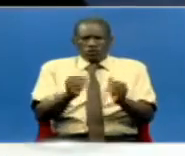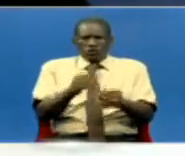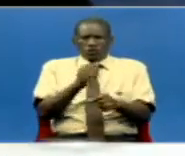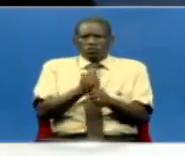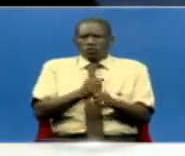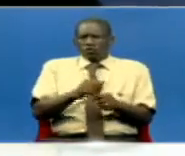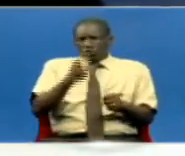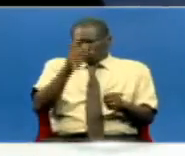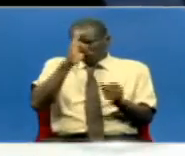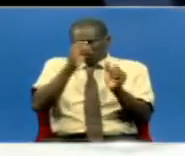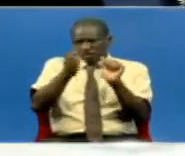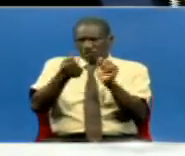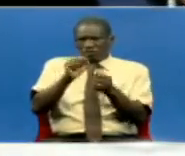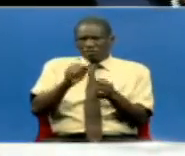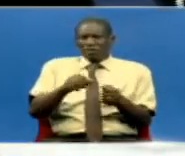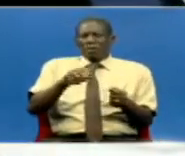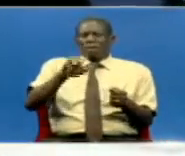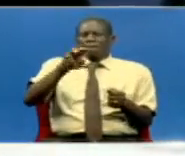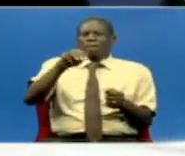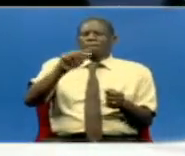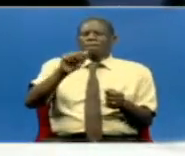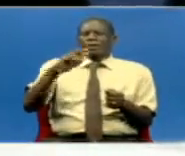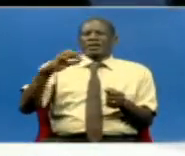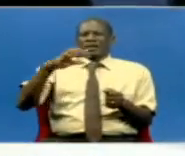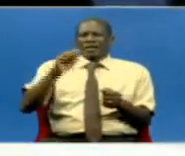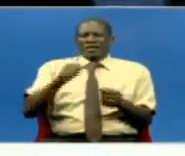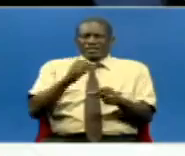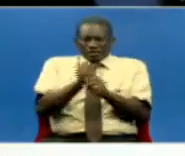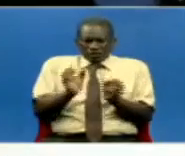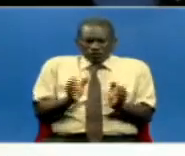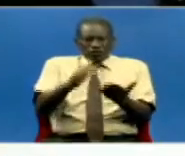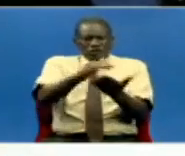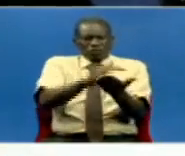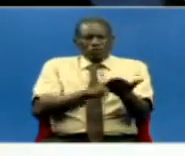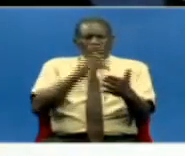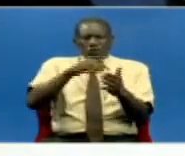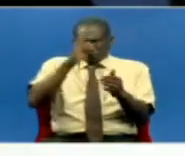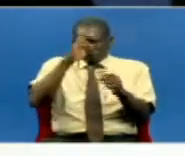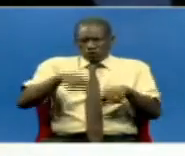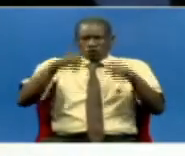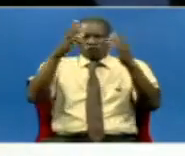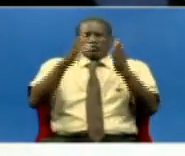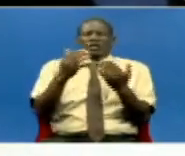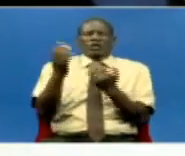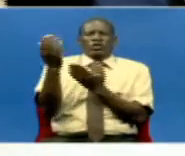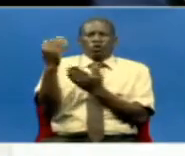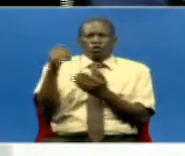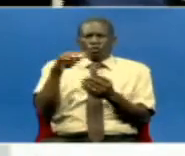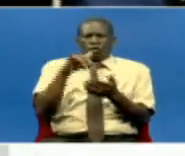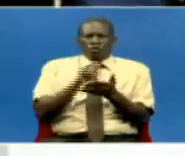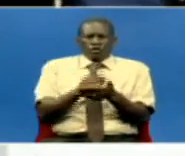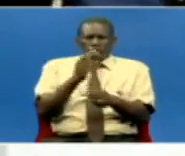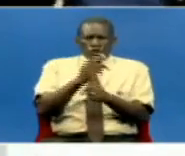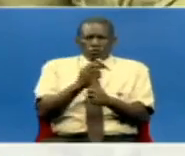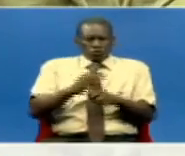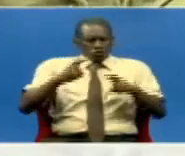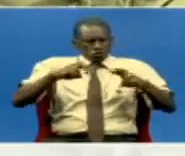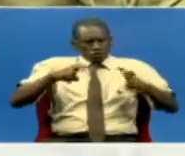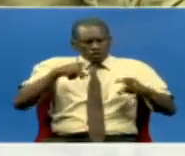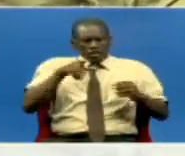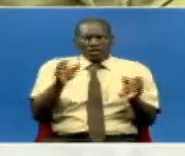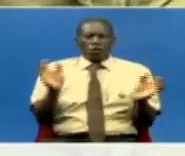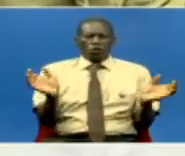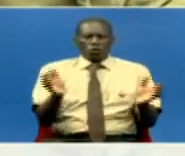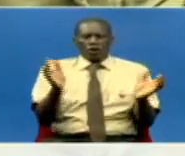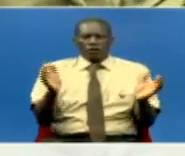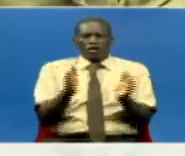police reforms. The David Maraga-led task force report is what police officers now hope will be used to look into their welfare,